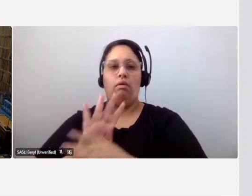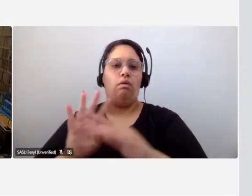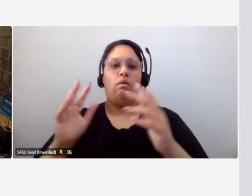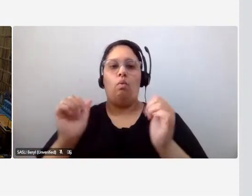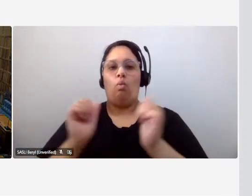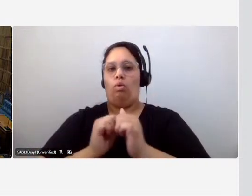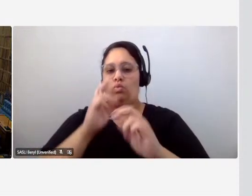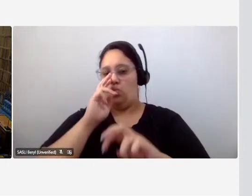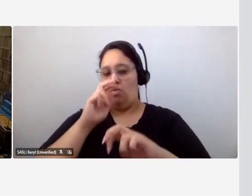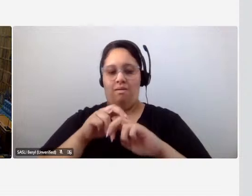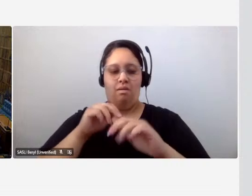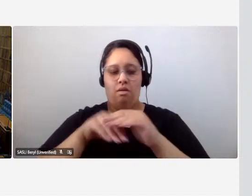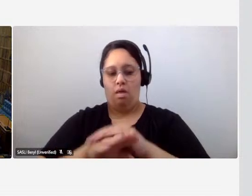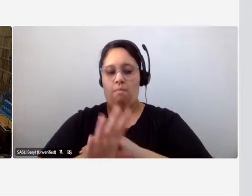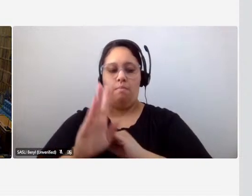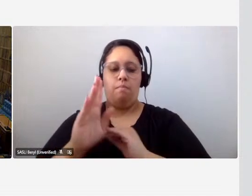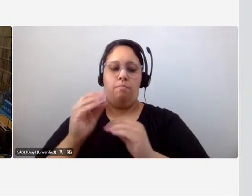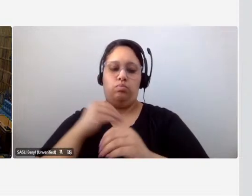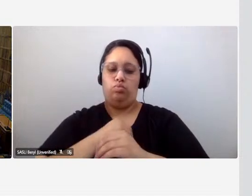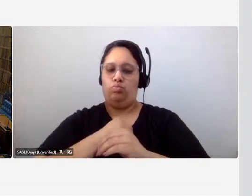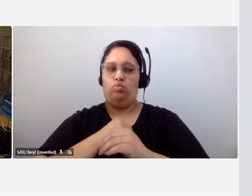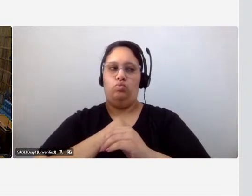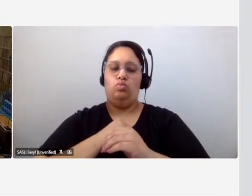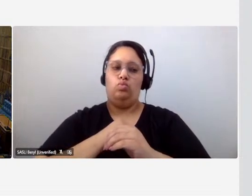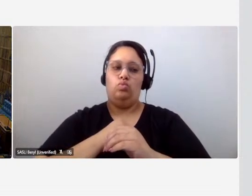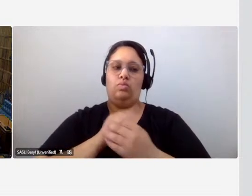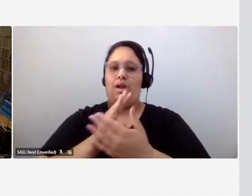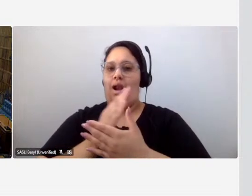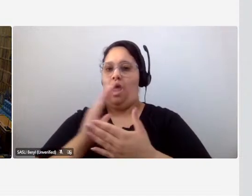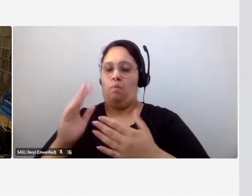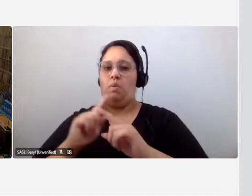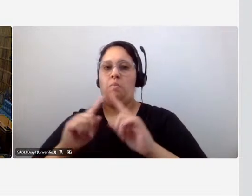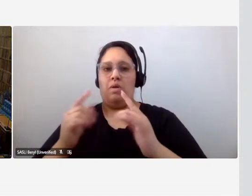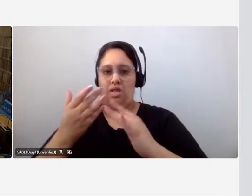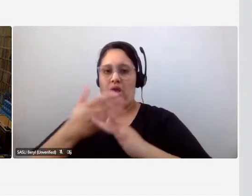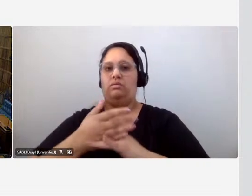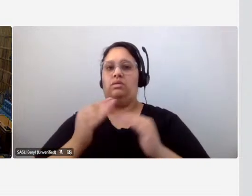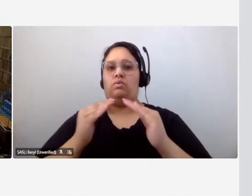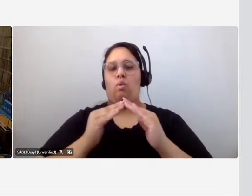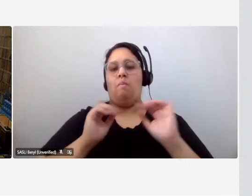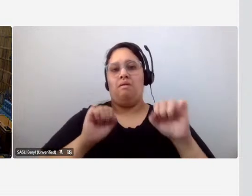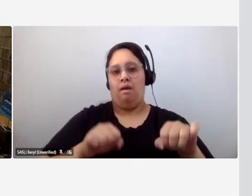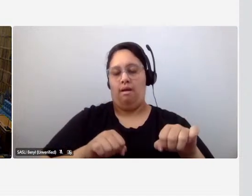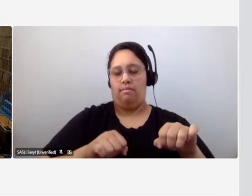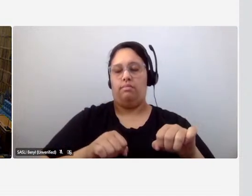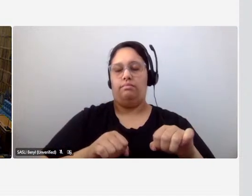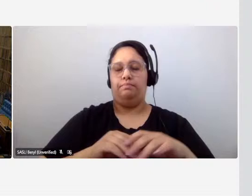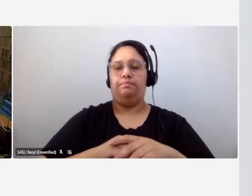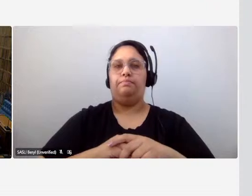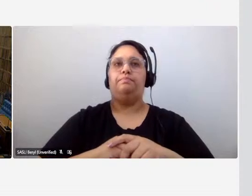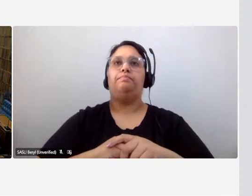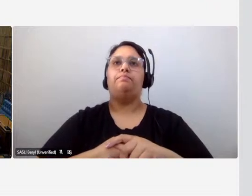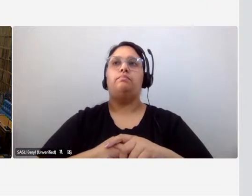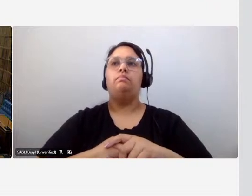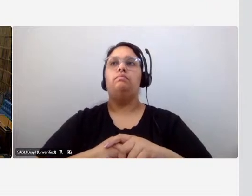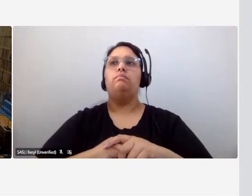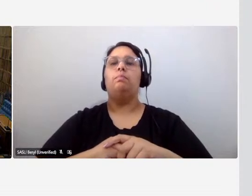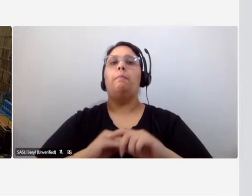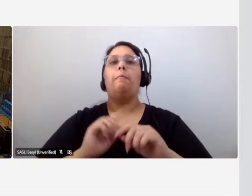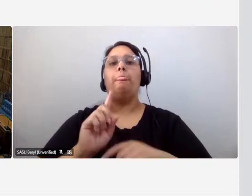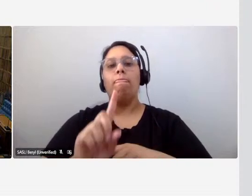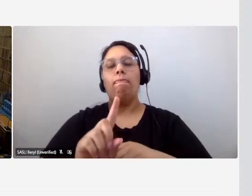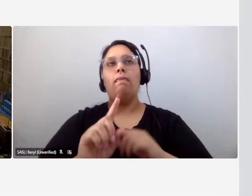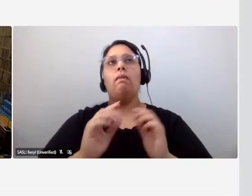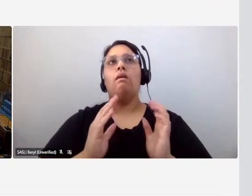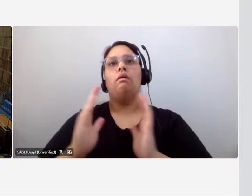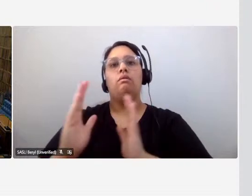without having to go to the library, but accessing it from home. With regards to